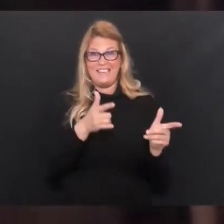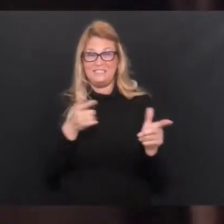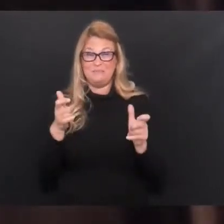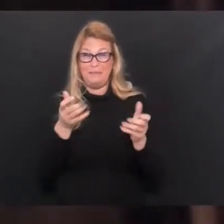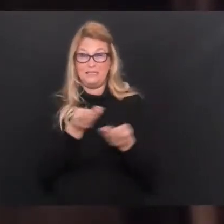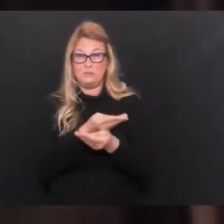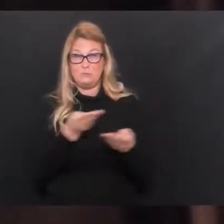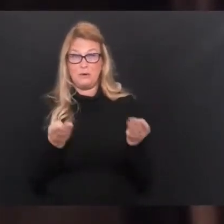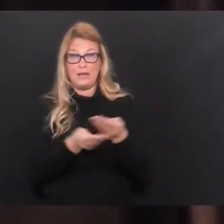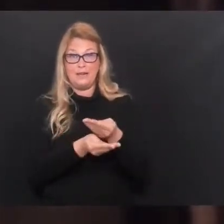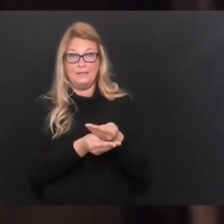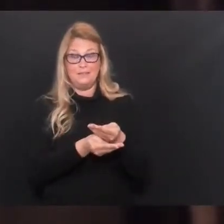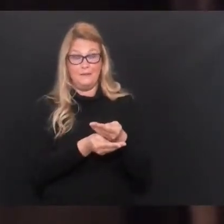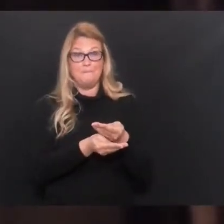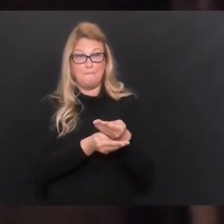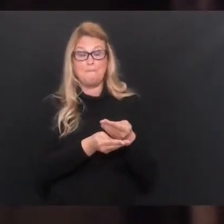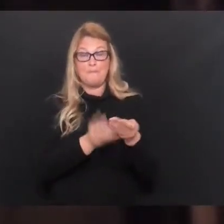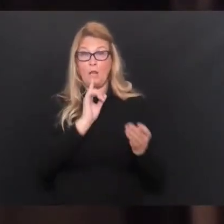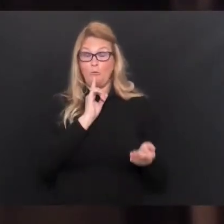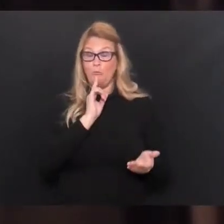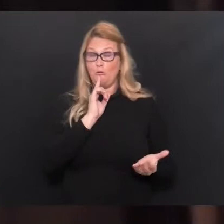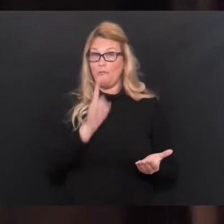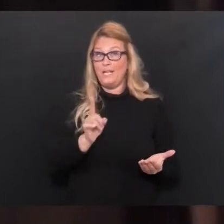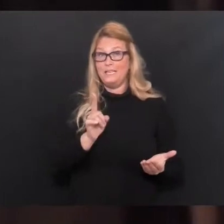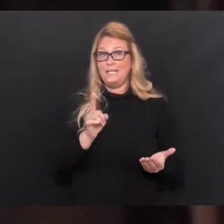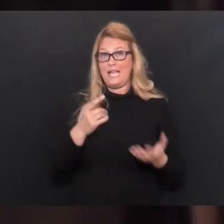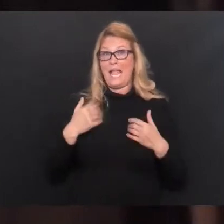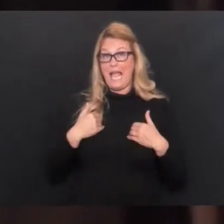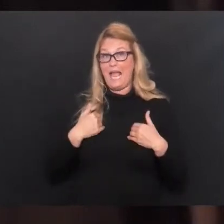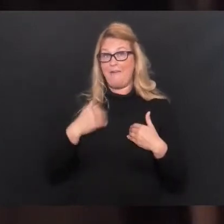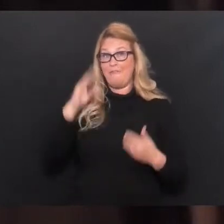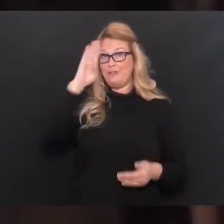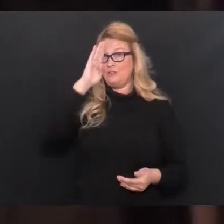spread is really going to have the direct,